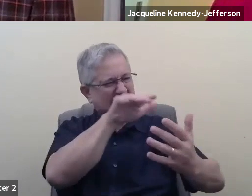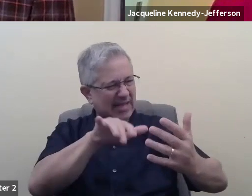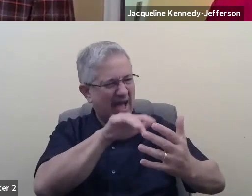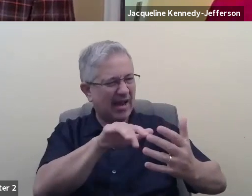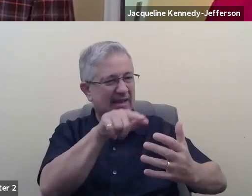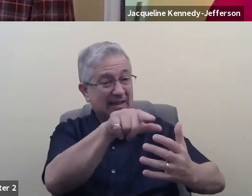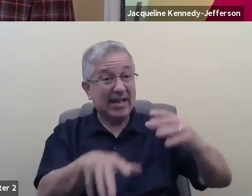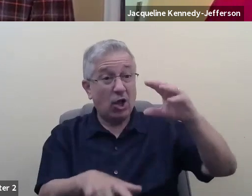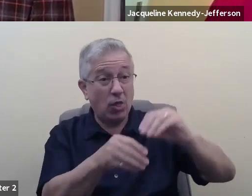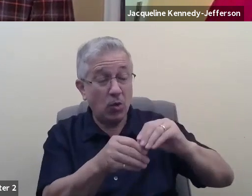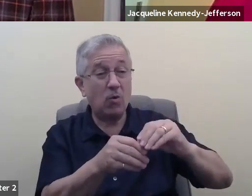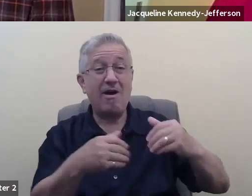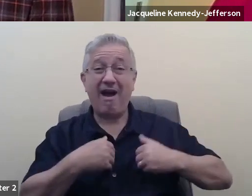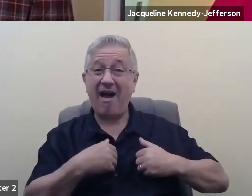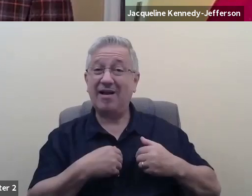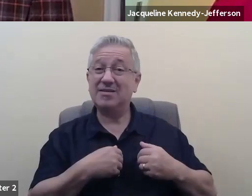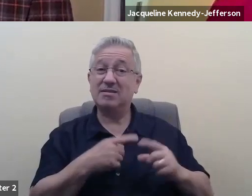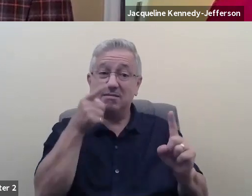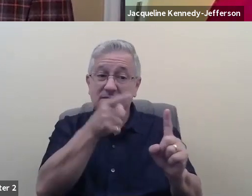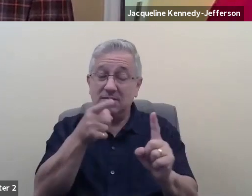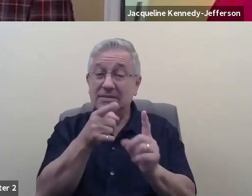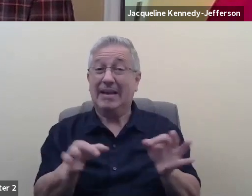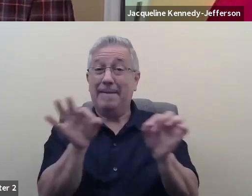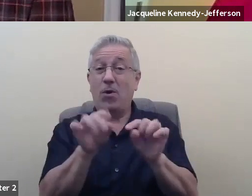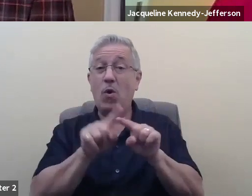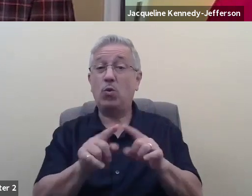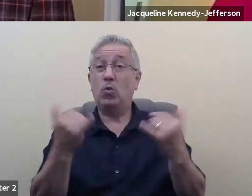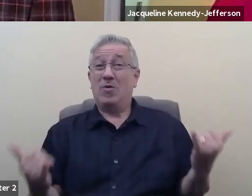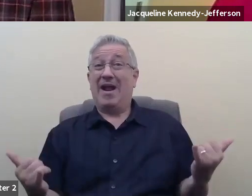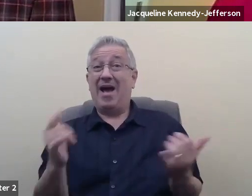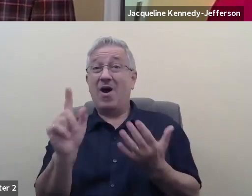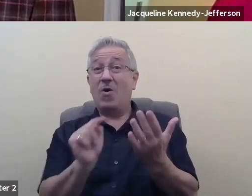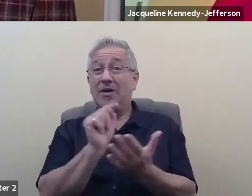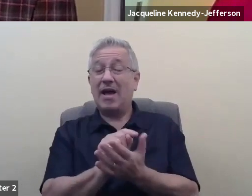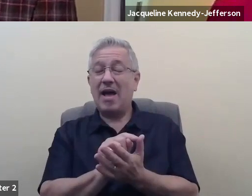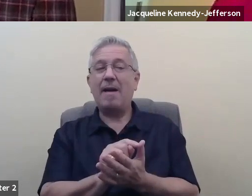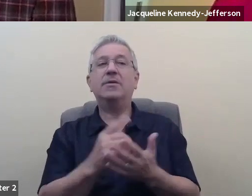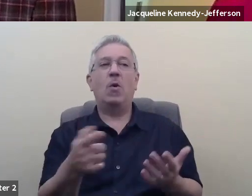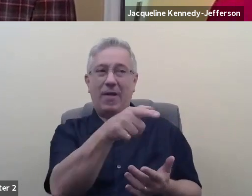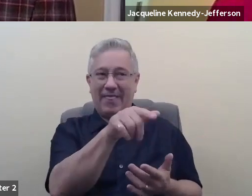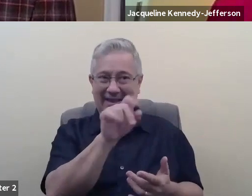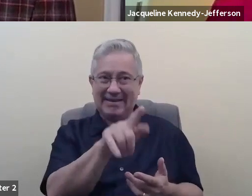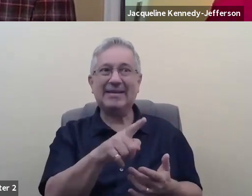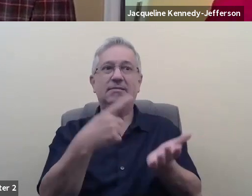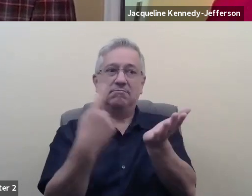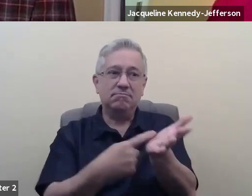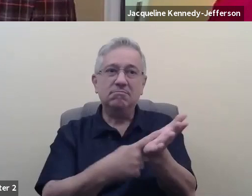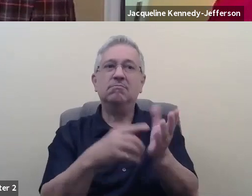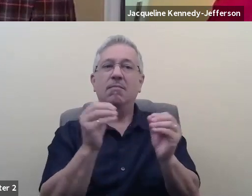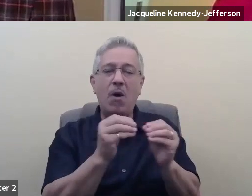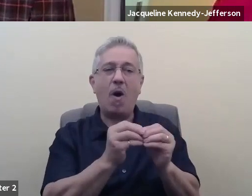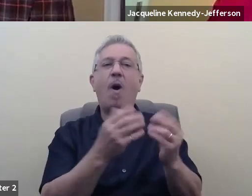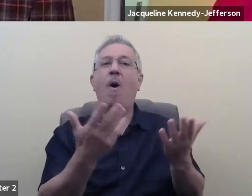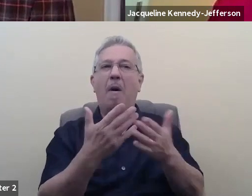of faculty members, as well as a couple of students. And every Friday for an hour, they explore and talk about redesigning